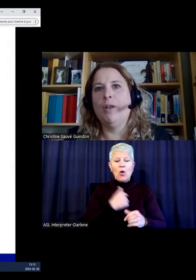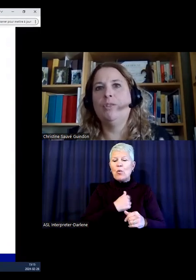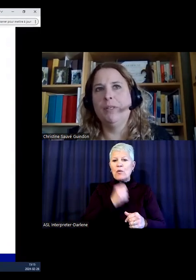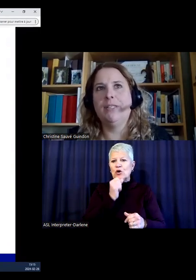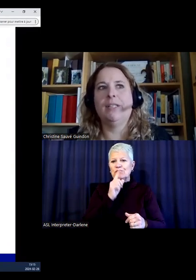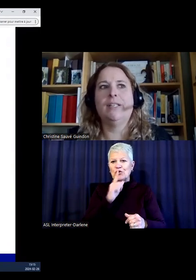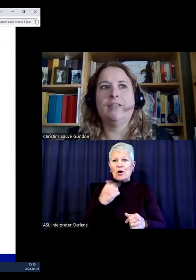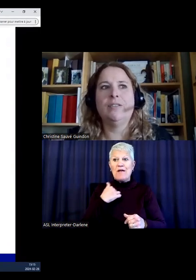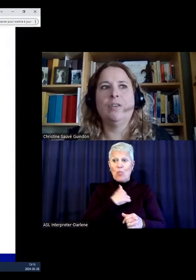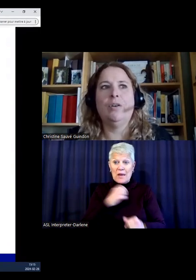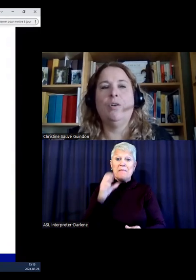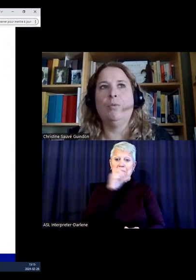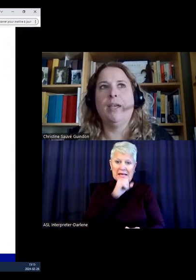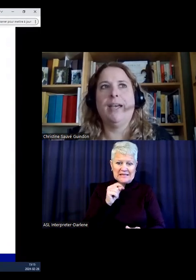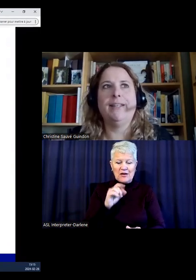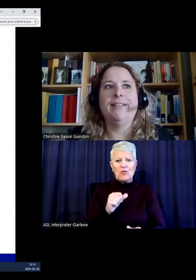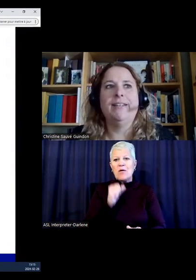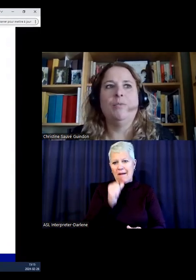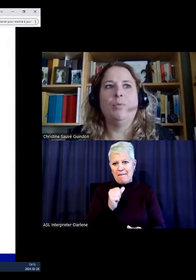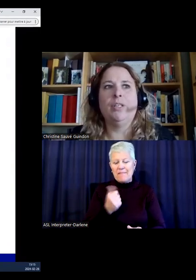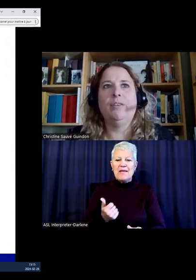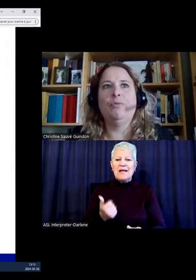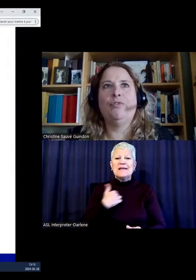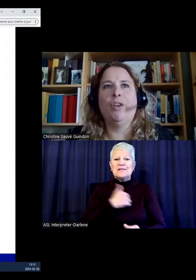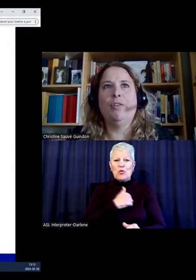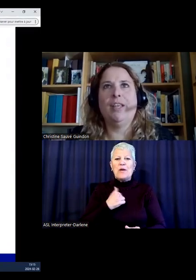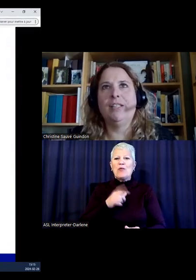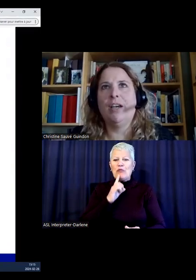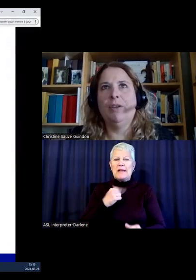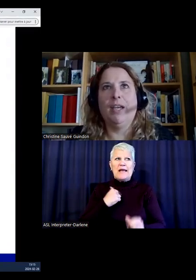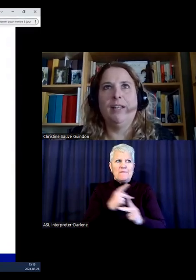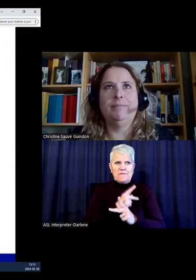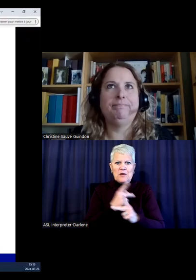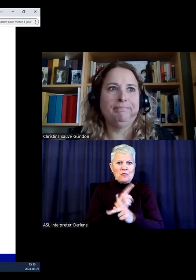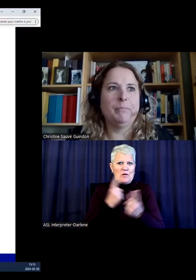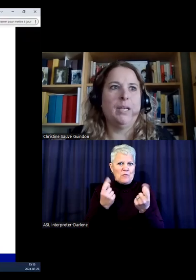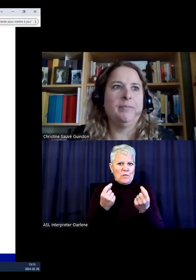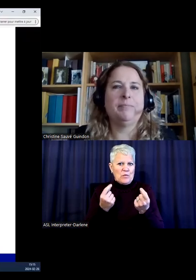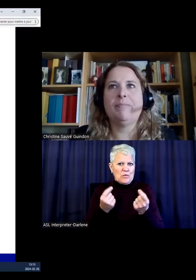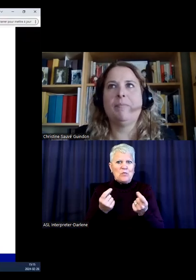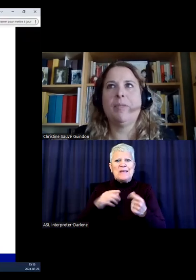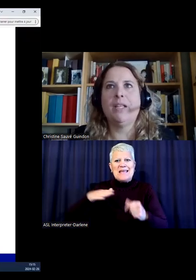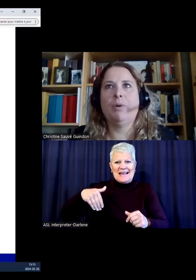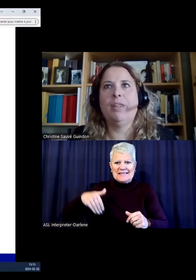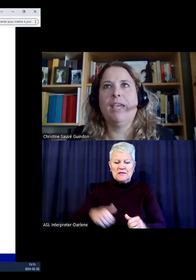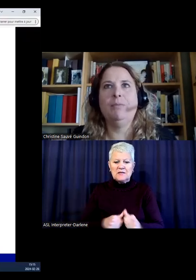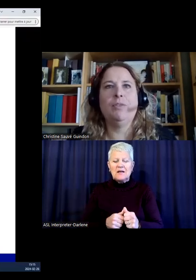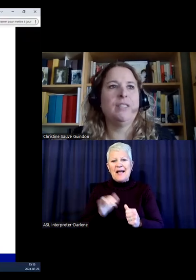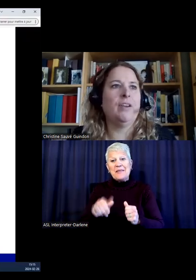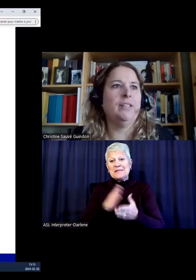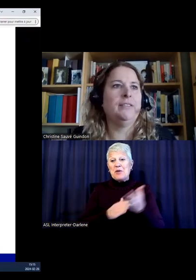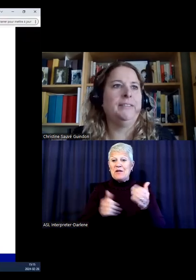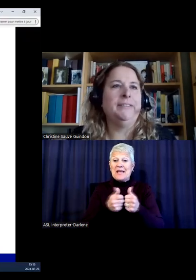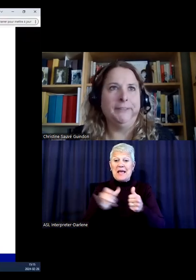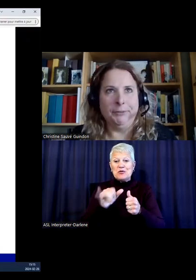were the ones who missed it. So, or we had really figured things out yet, but that's part of the game too.